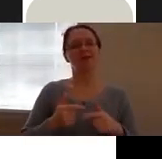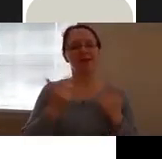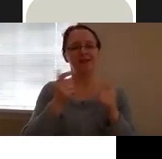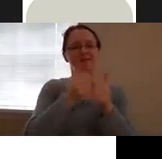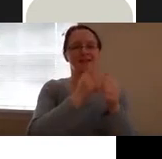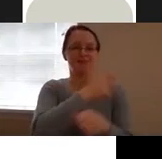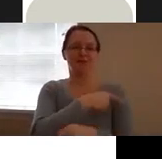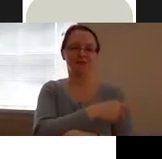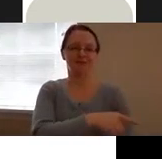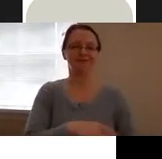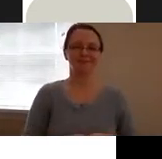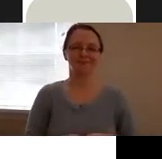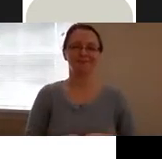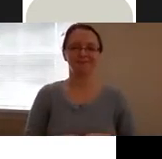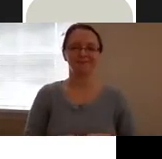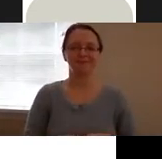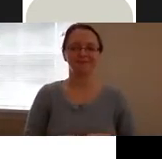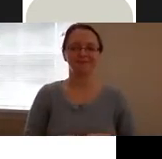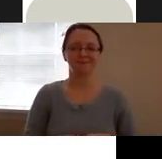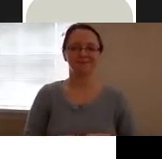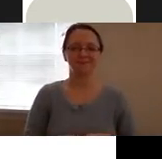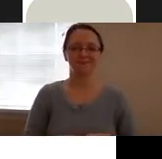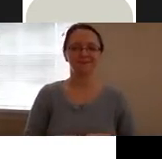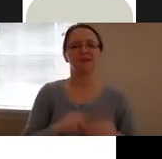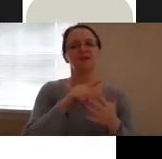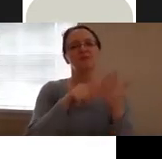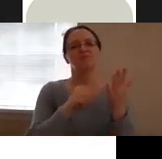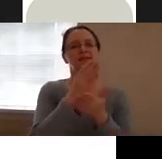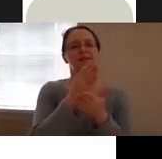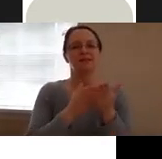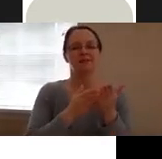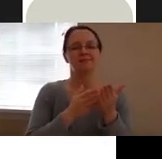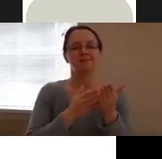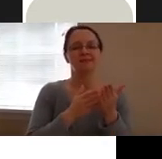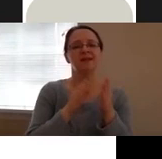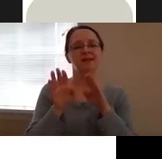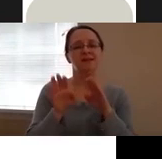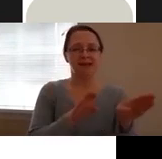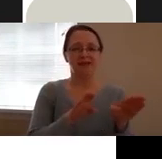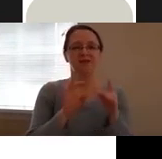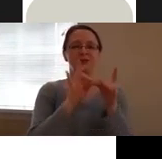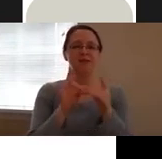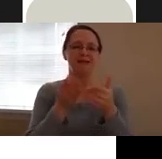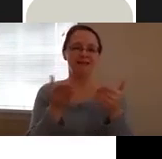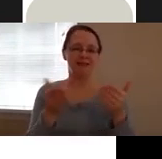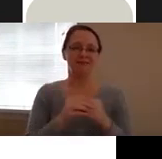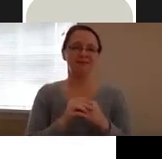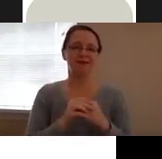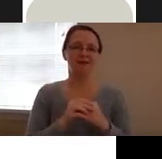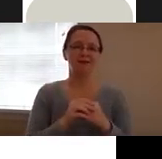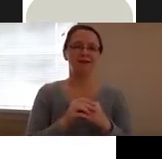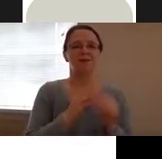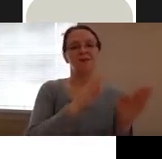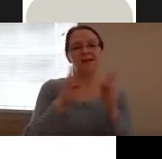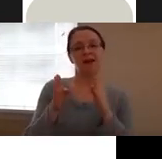patients. So these are some of the behavior related stuff. But then we started looking at the gait